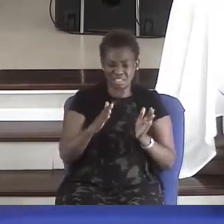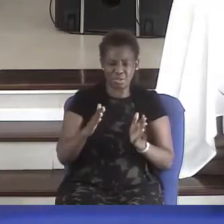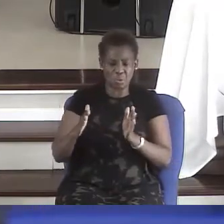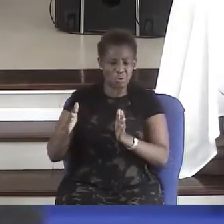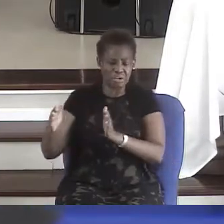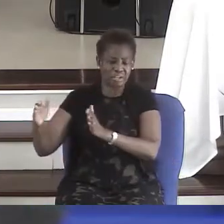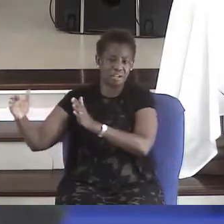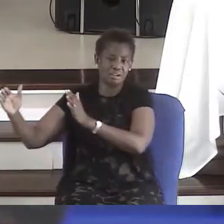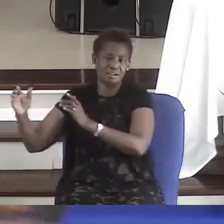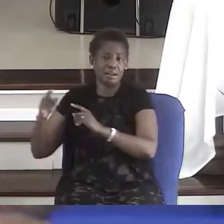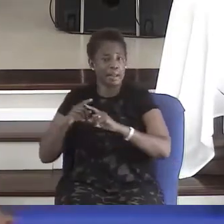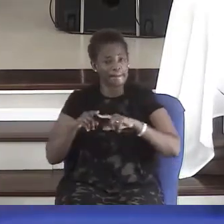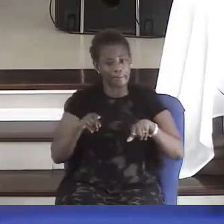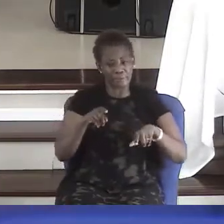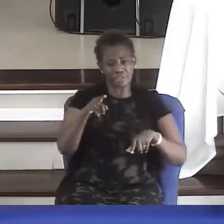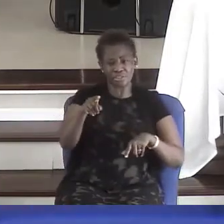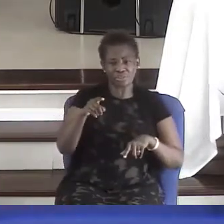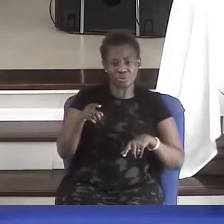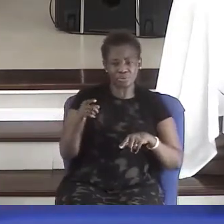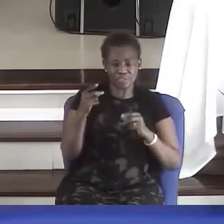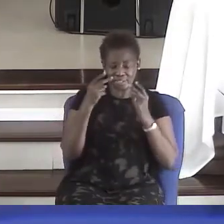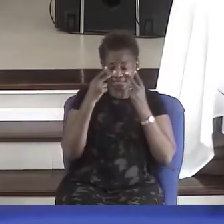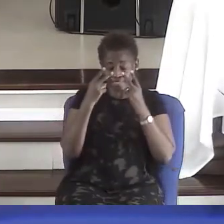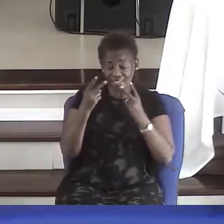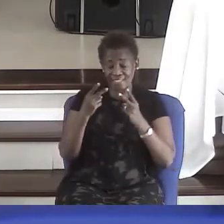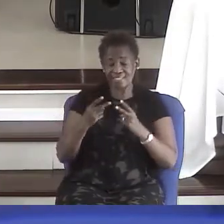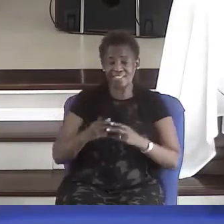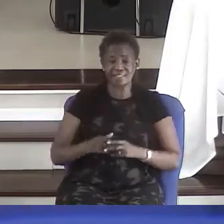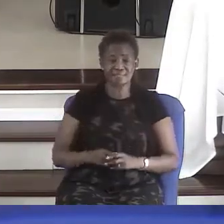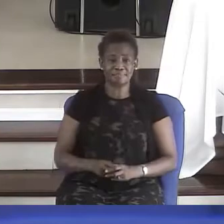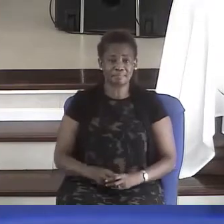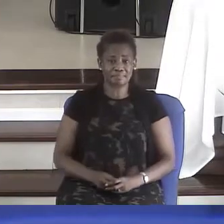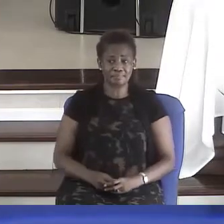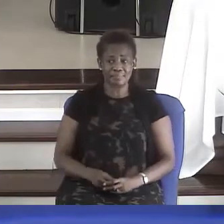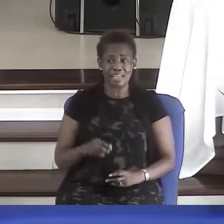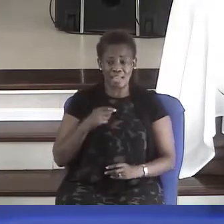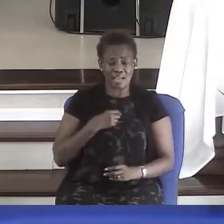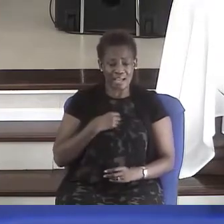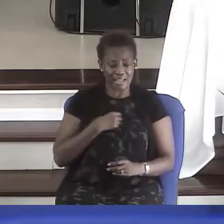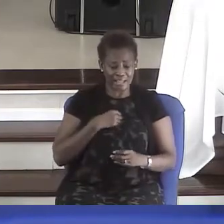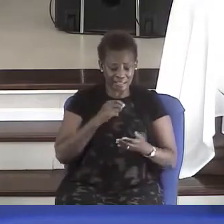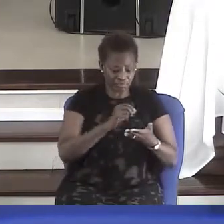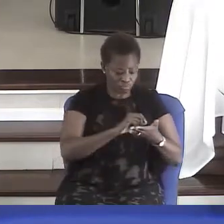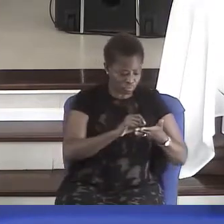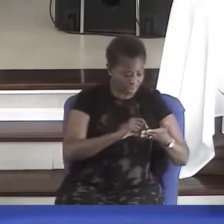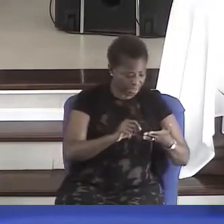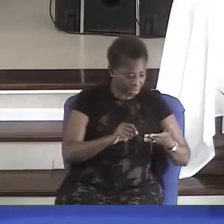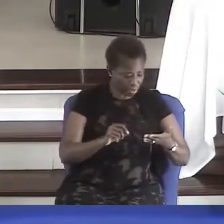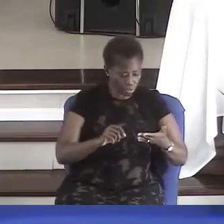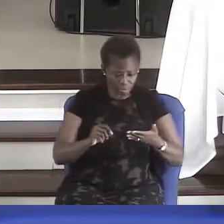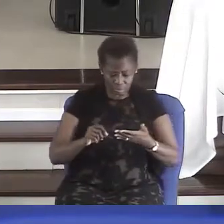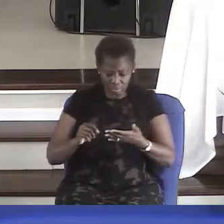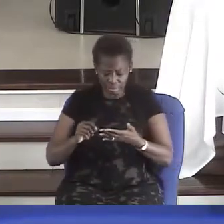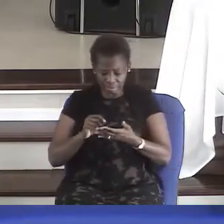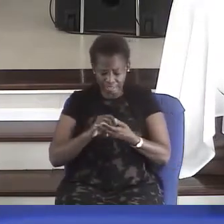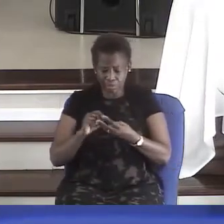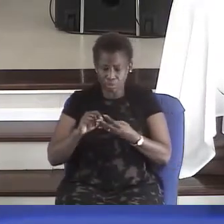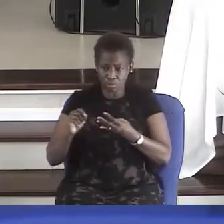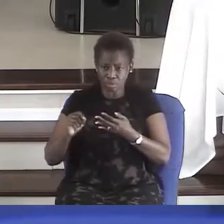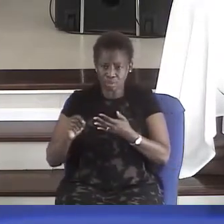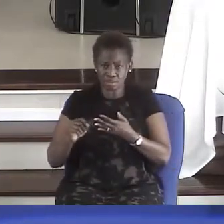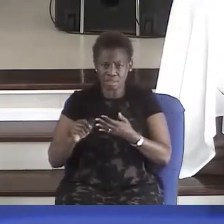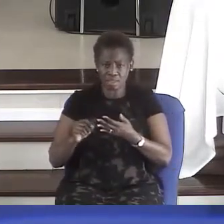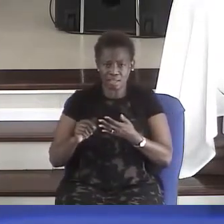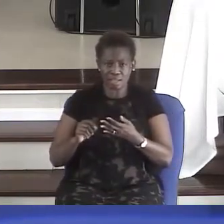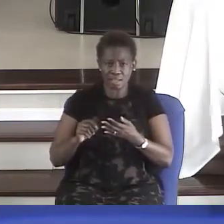but you are going to find it if you take your notebook and take your notes. I did that, and I found out, brothers and sisters, that if you